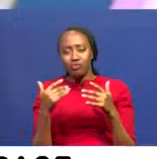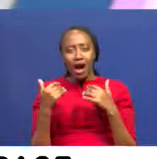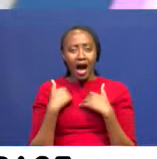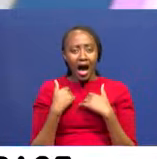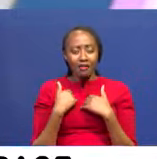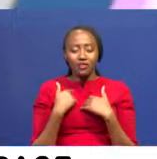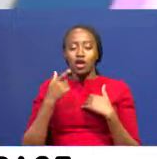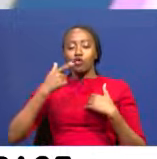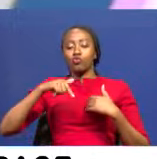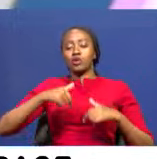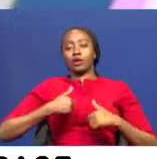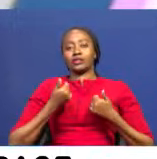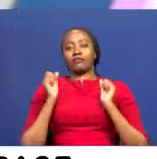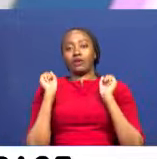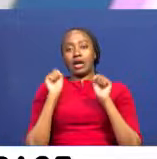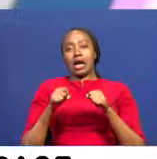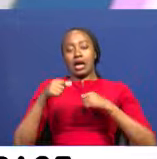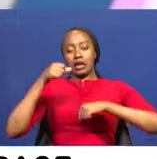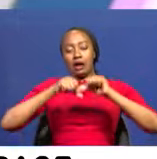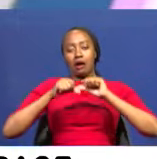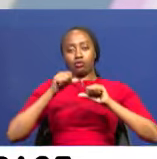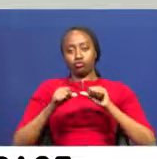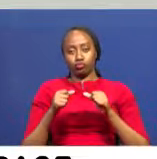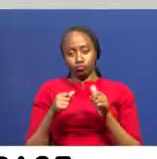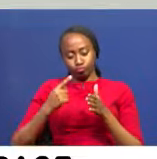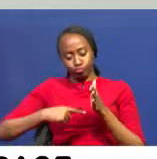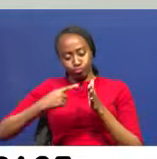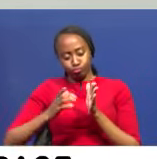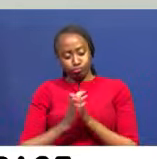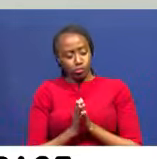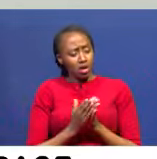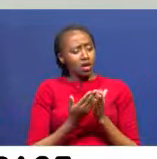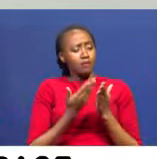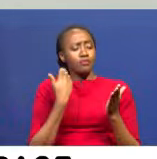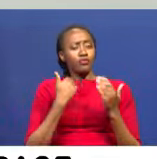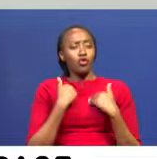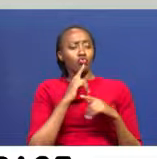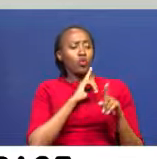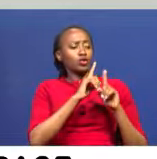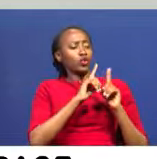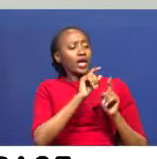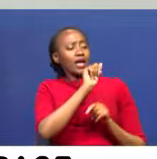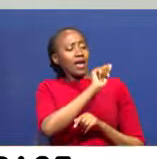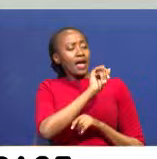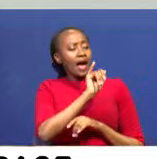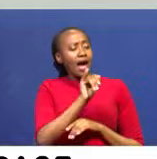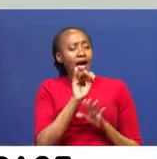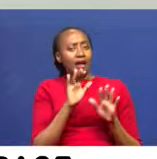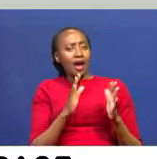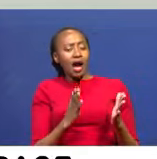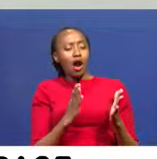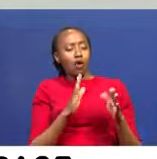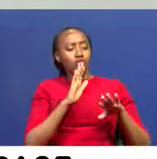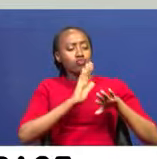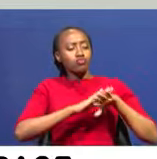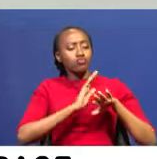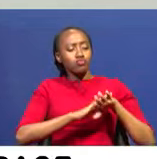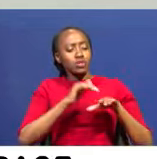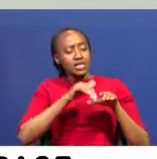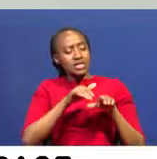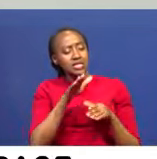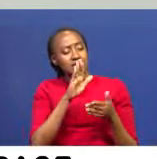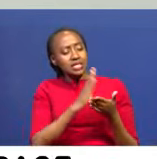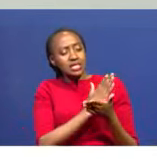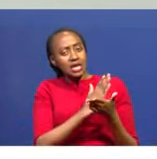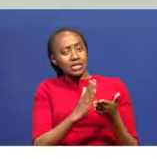our public and the medicines. Yes. And given that earlier on you were talking about AI and how it has been significant, especially in this particular sector. So in